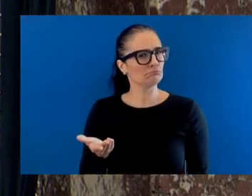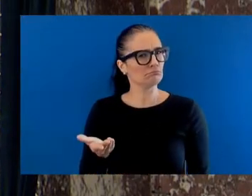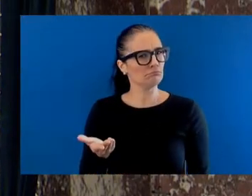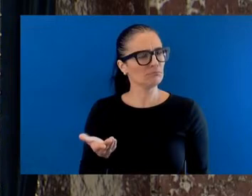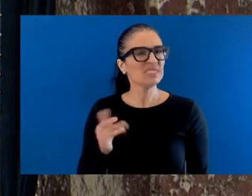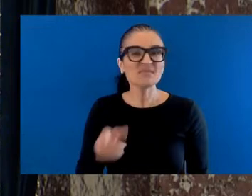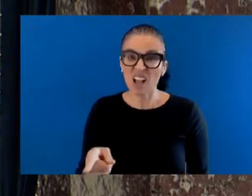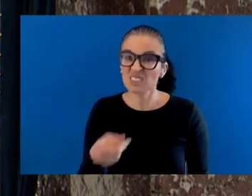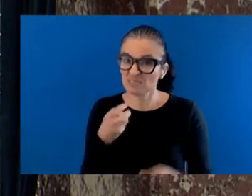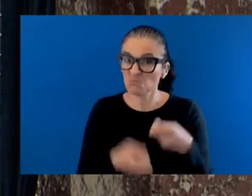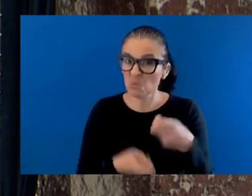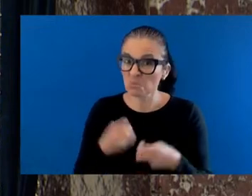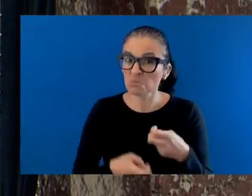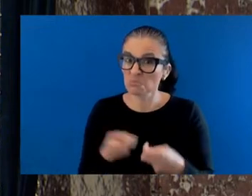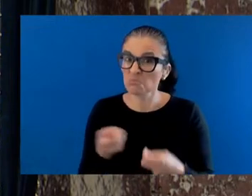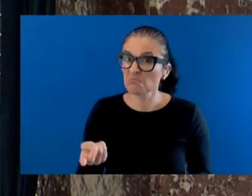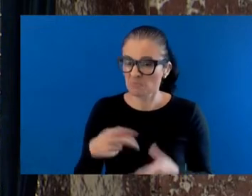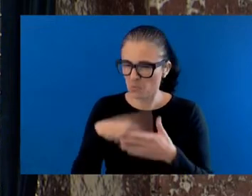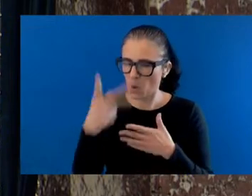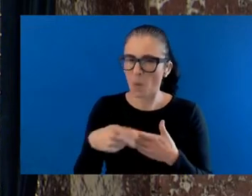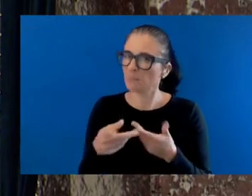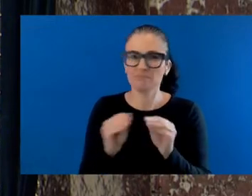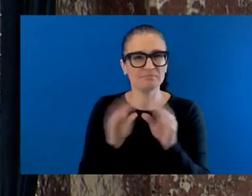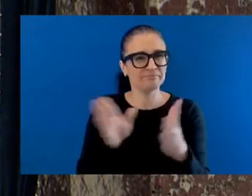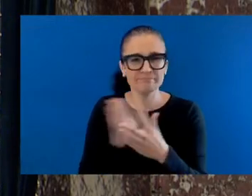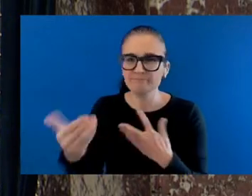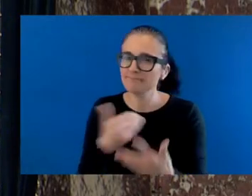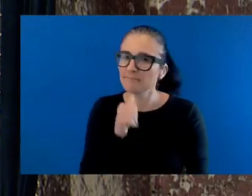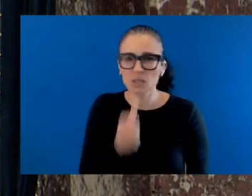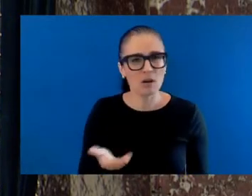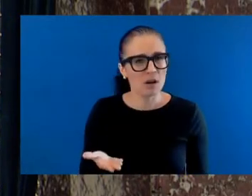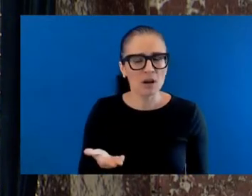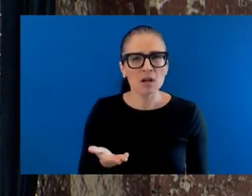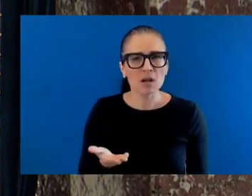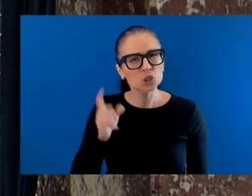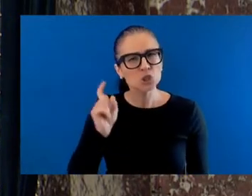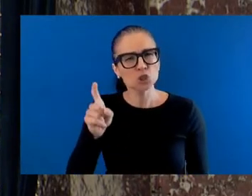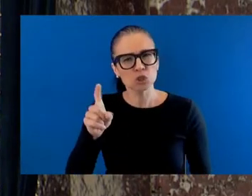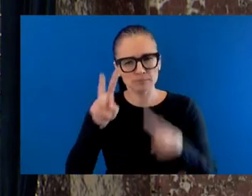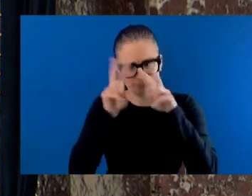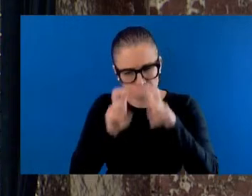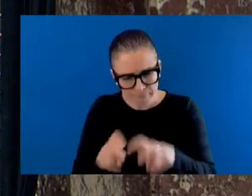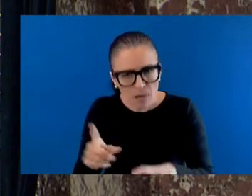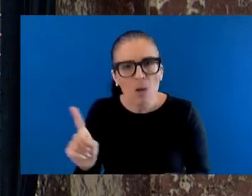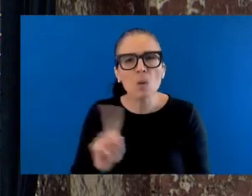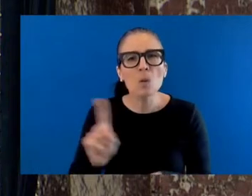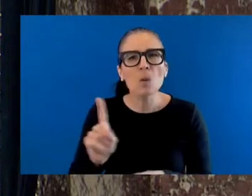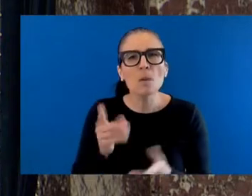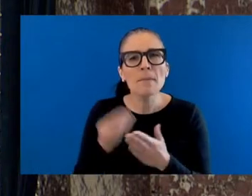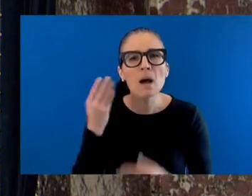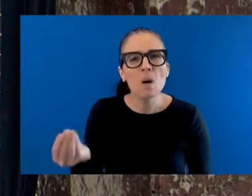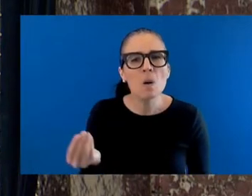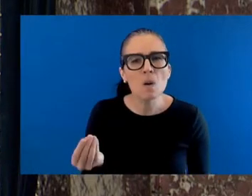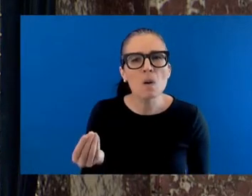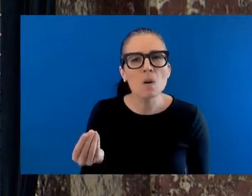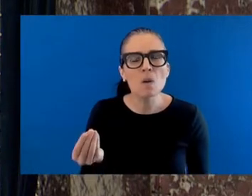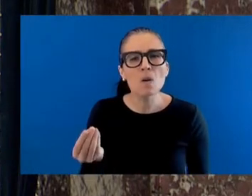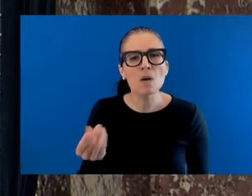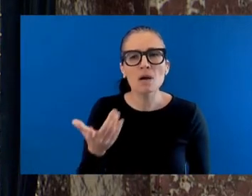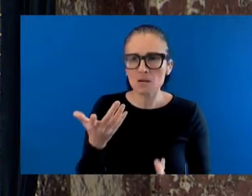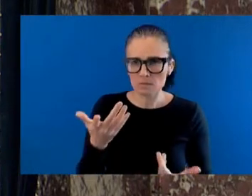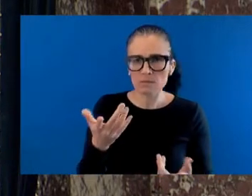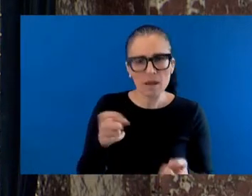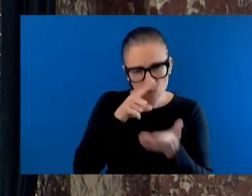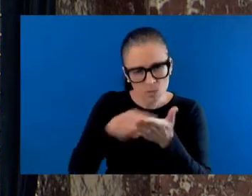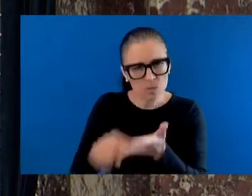seriously by this government. Yes, the Auditor General has the ability to look into it themselves, but clearly, government should be very concerned about